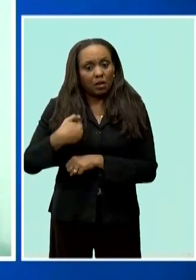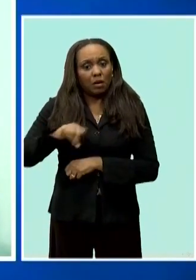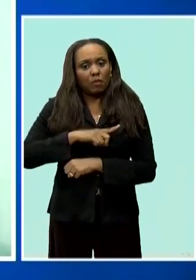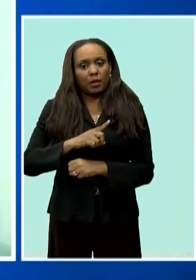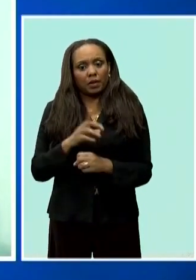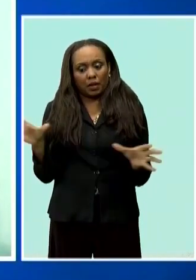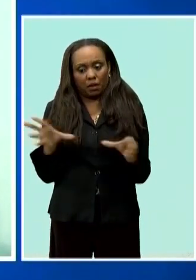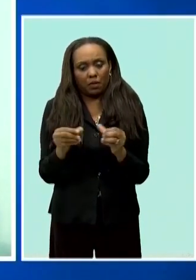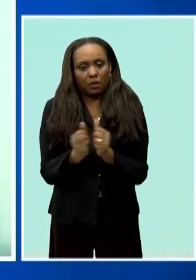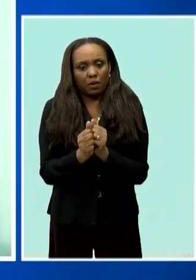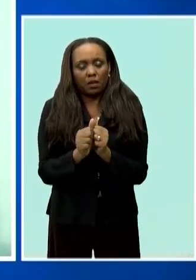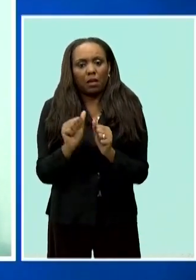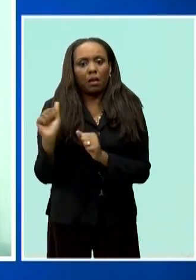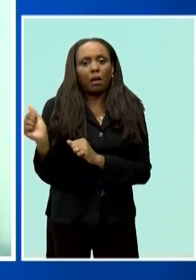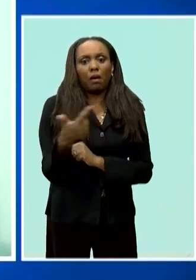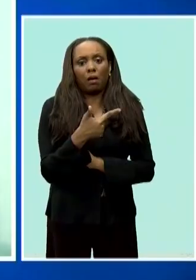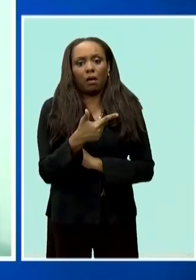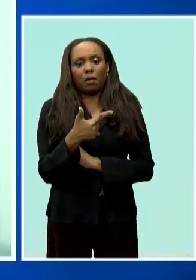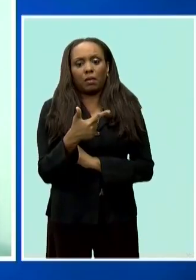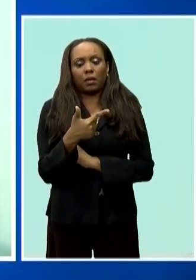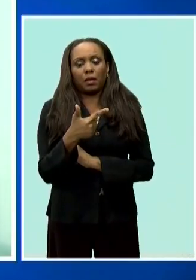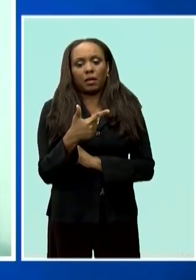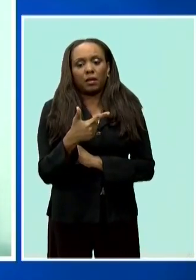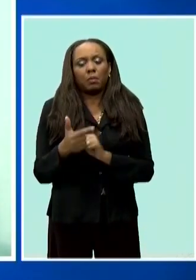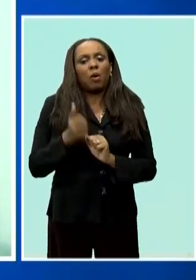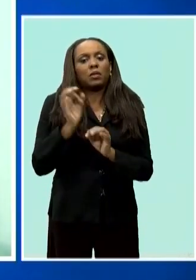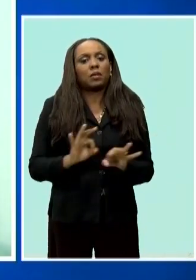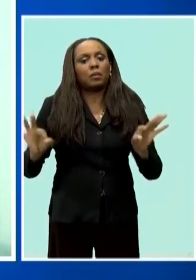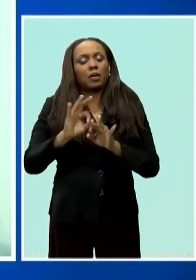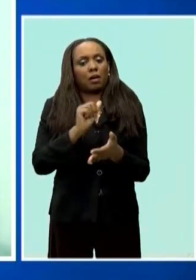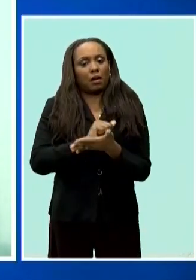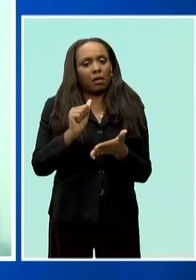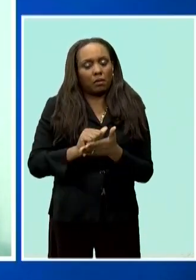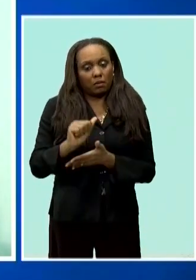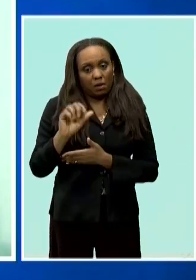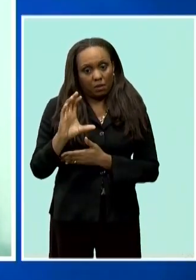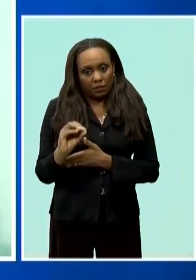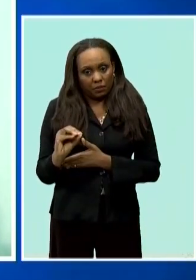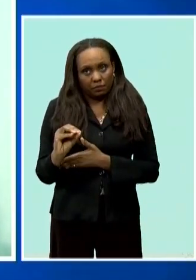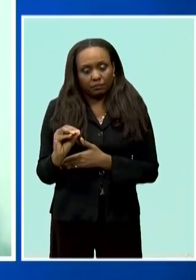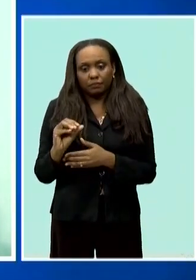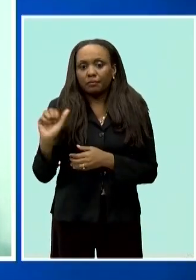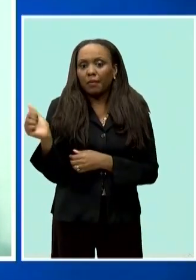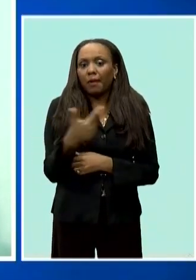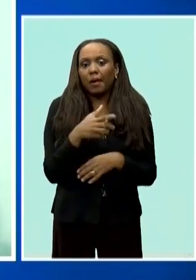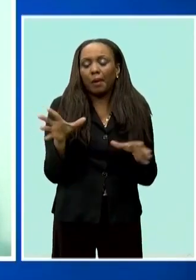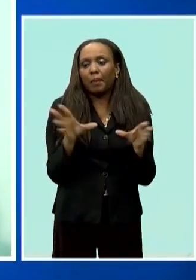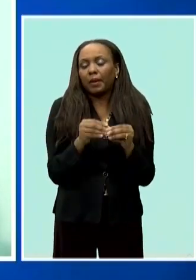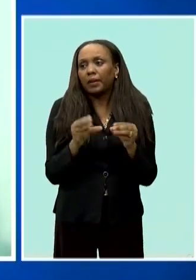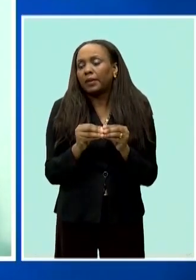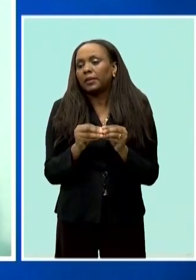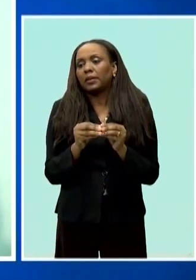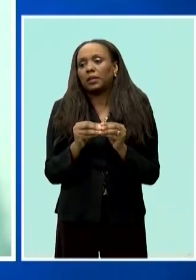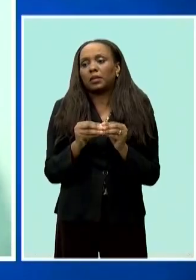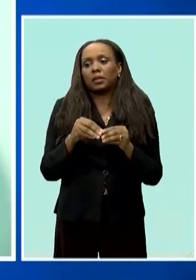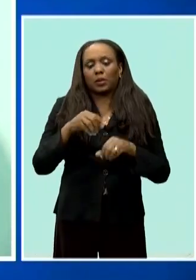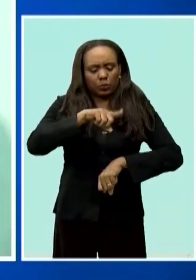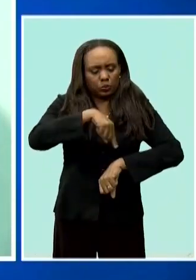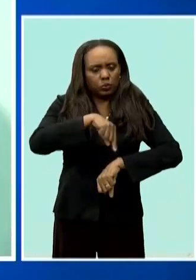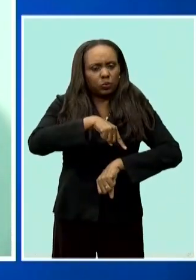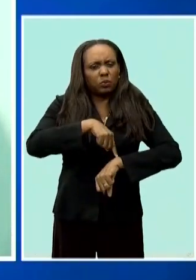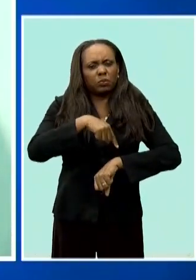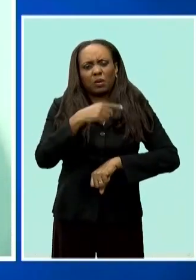And the Prime Minister says the team also met with the International Monetary Fund. Canada, as you know, has